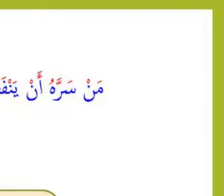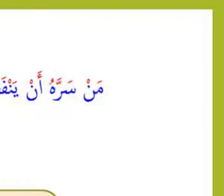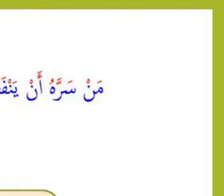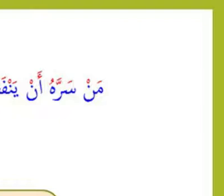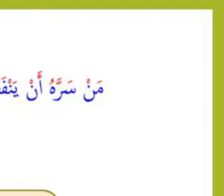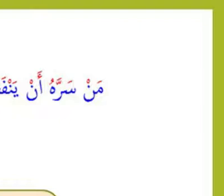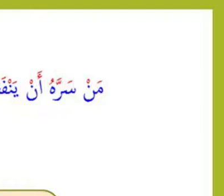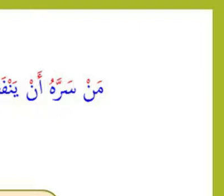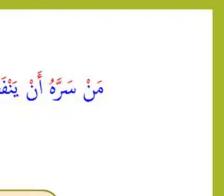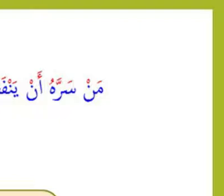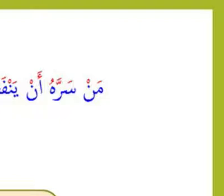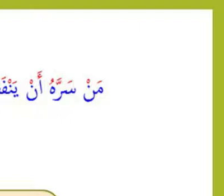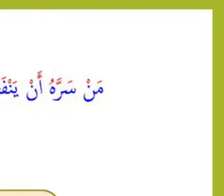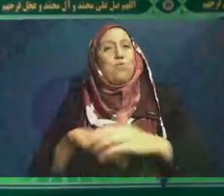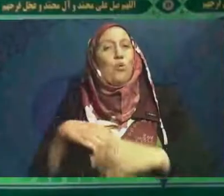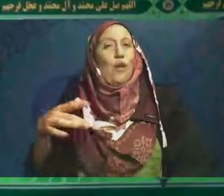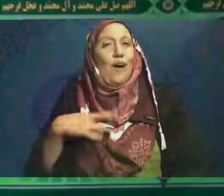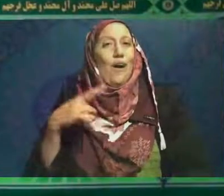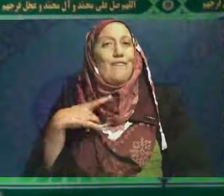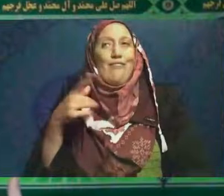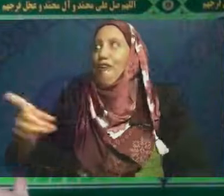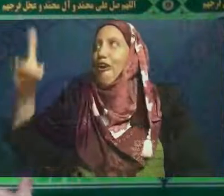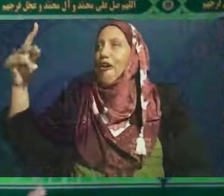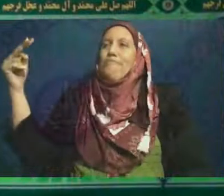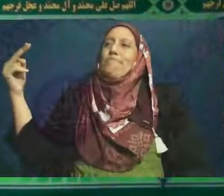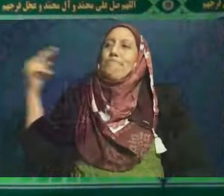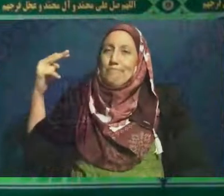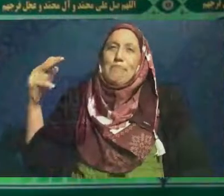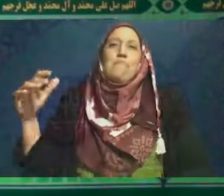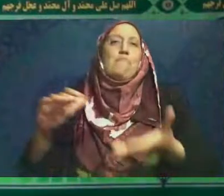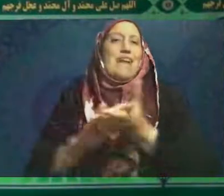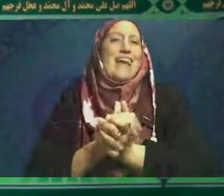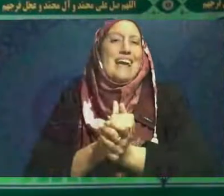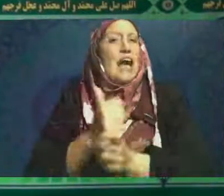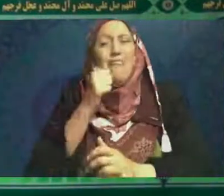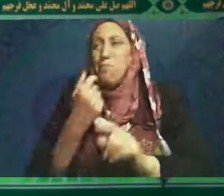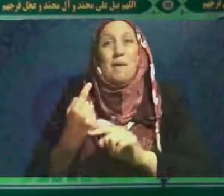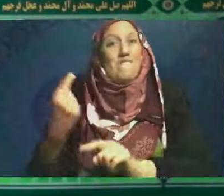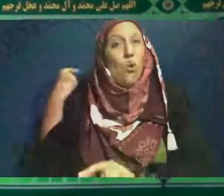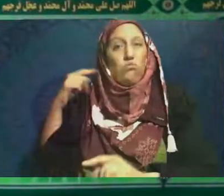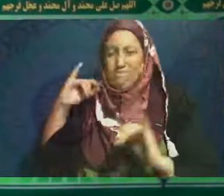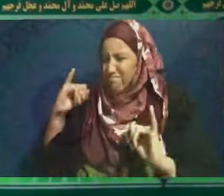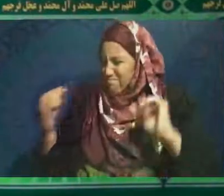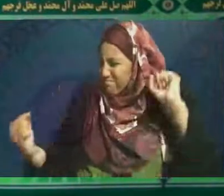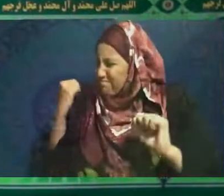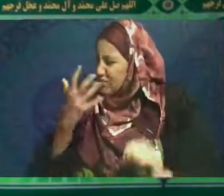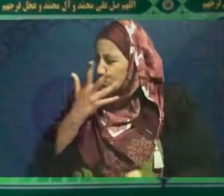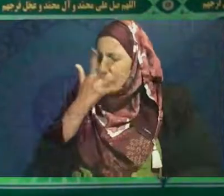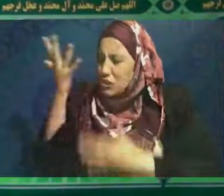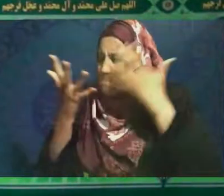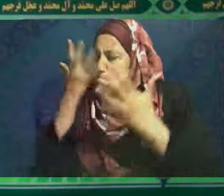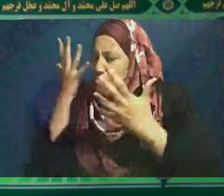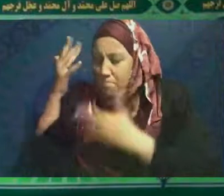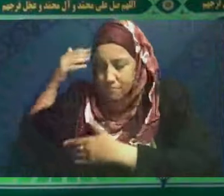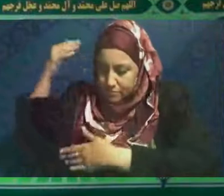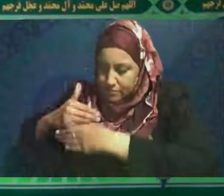past I'm not proud of my past, but now I try to make a change. Another criteria, you keep the count, another